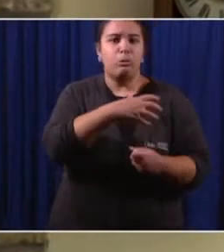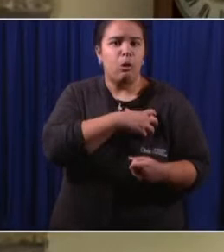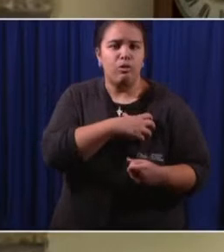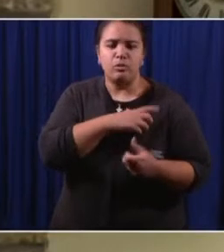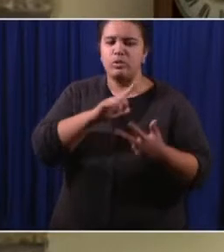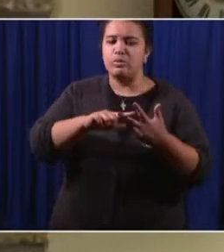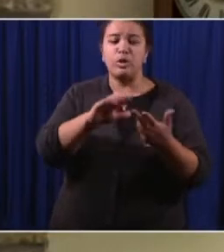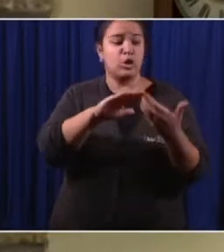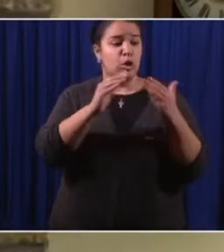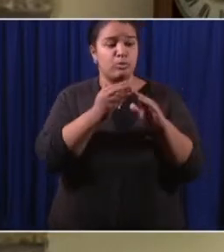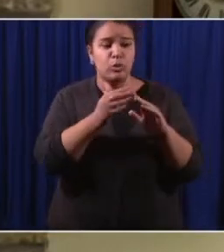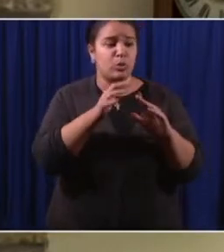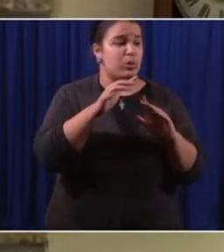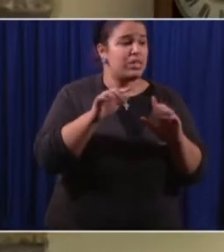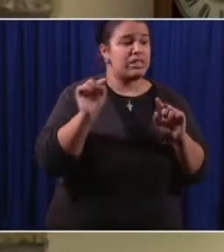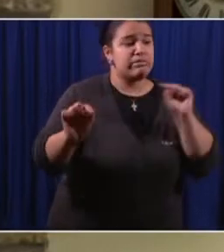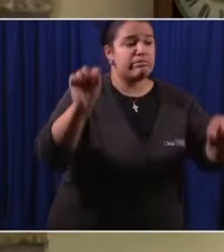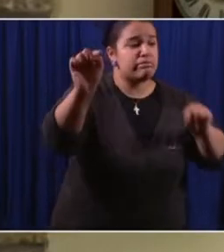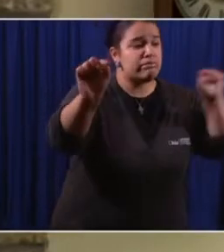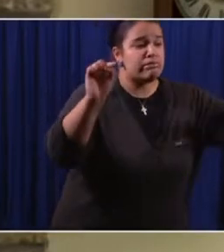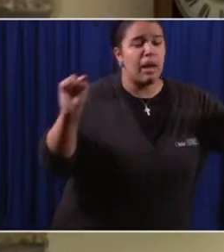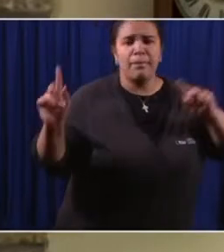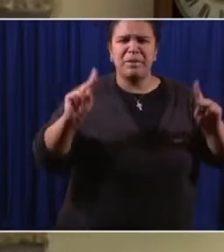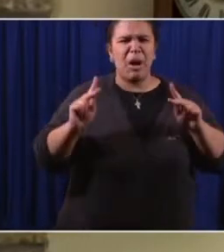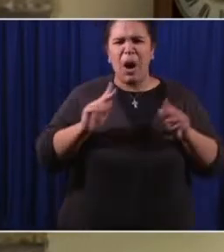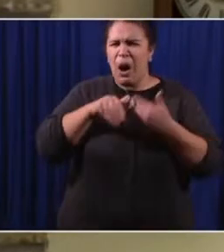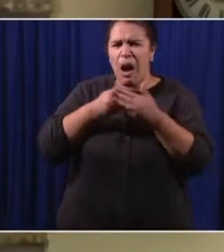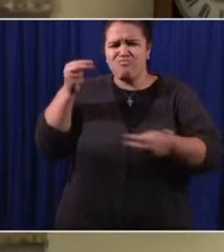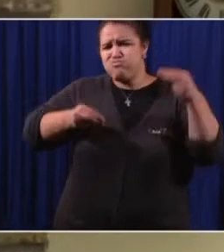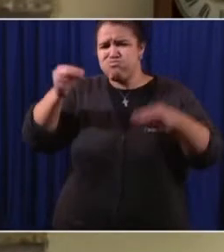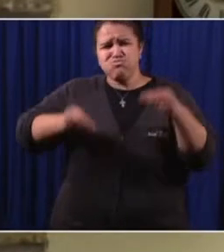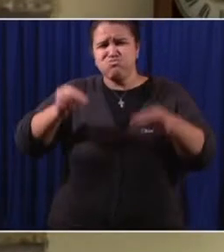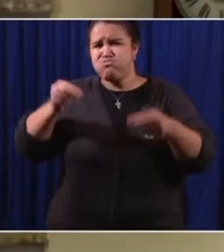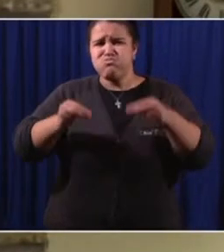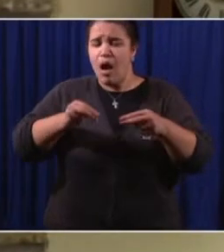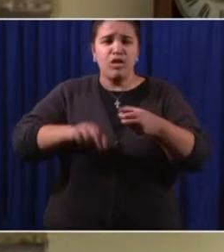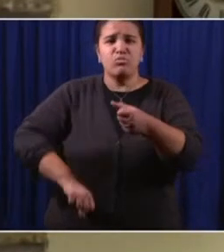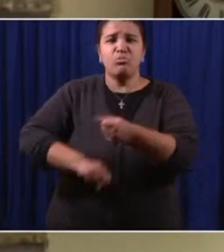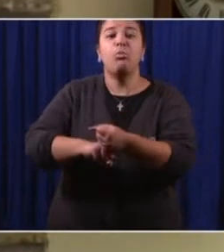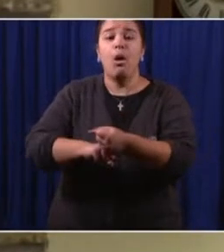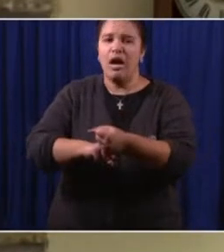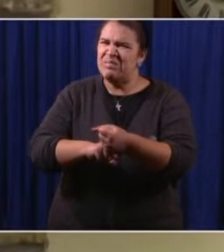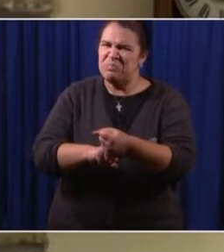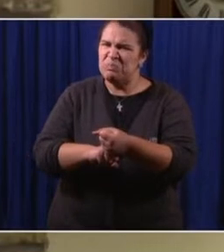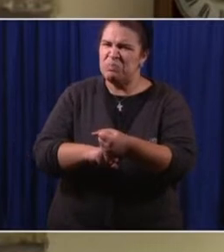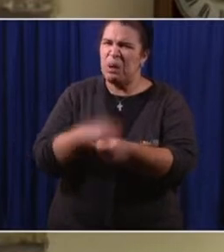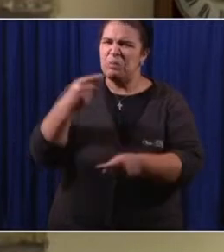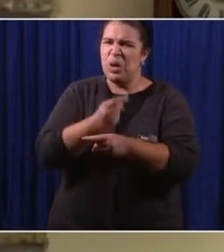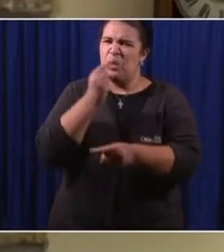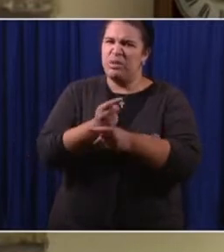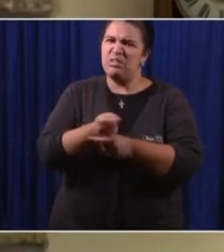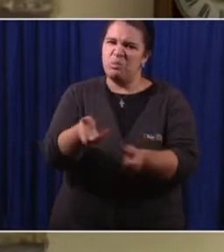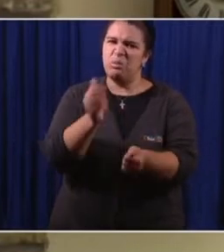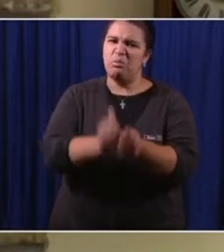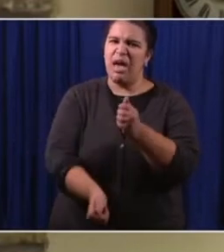members, and it's really the right thing to do. And as we continue to see,